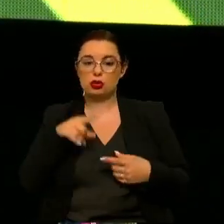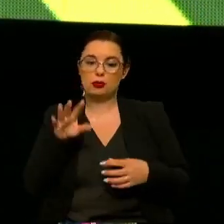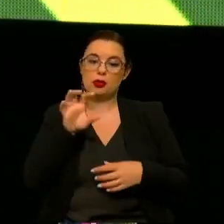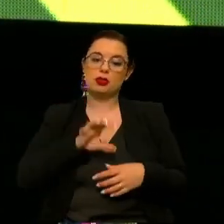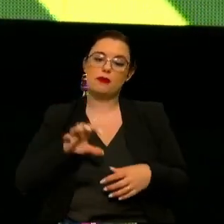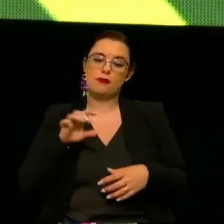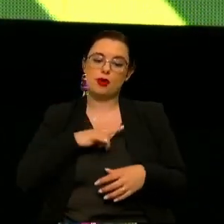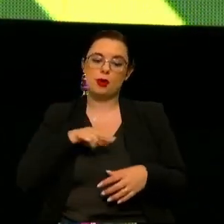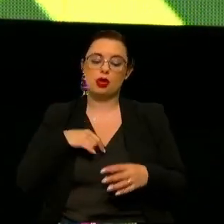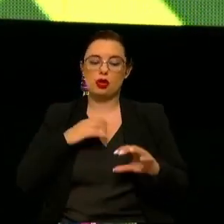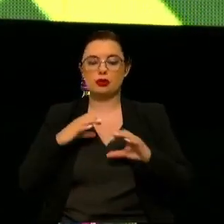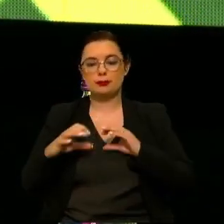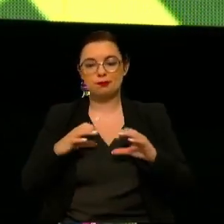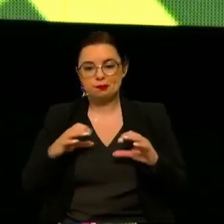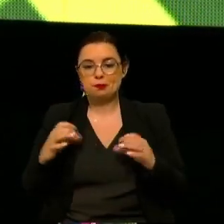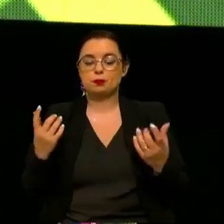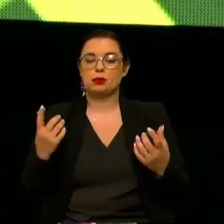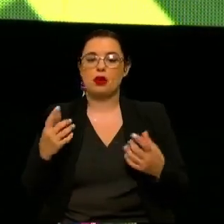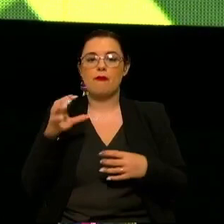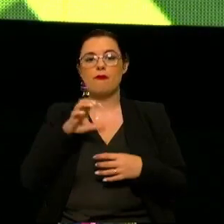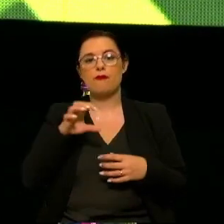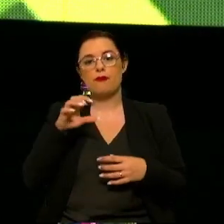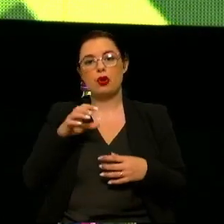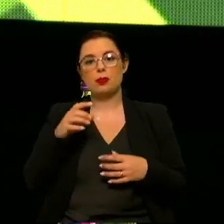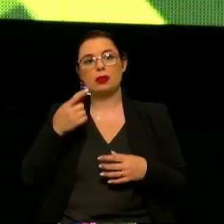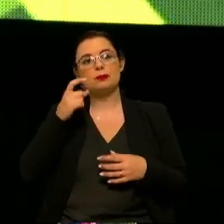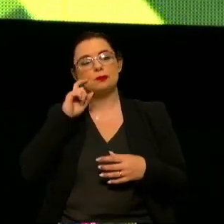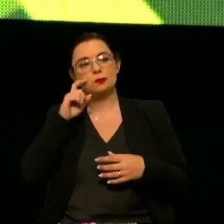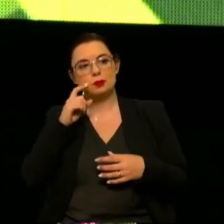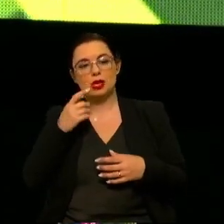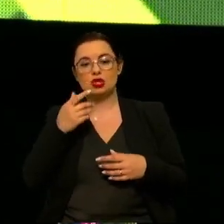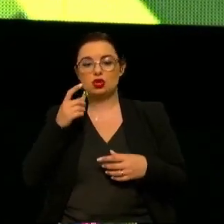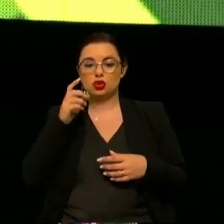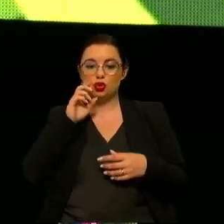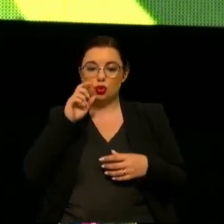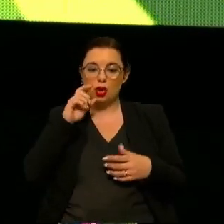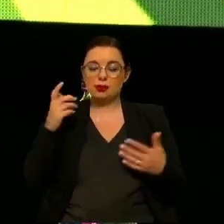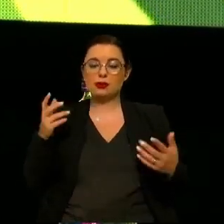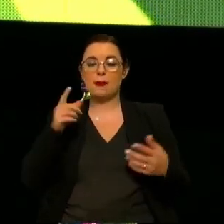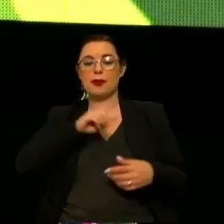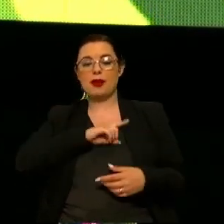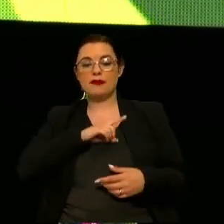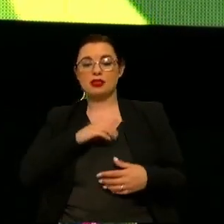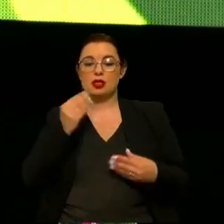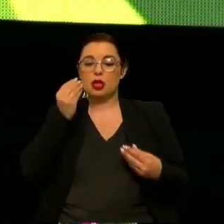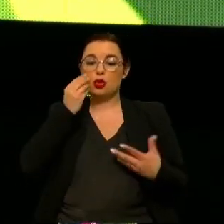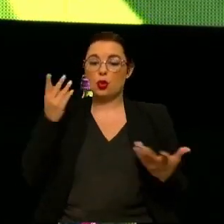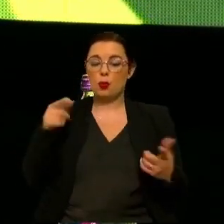opportunities to rethink the ways we communicate, to guarantee